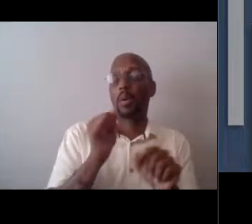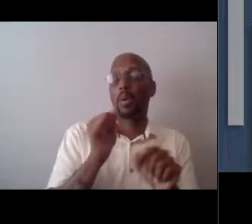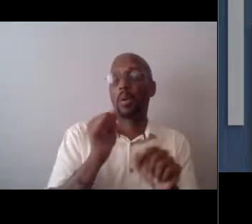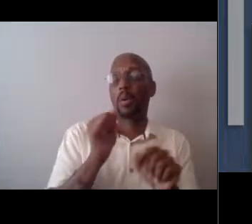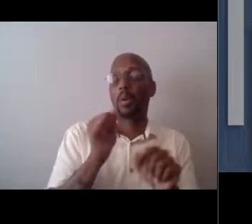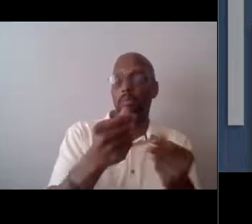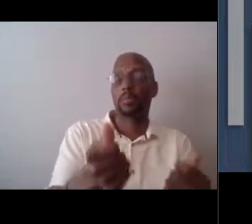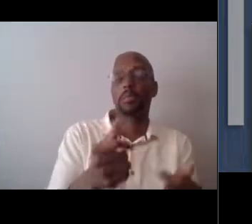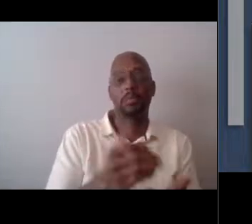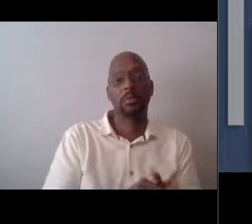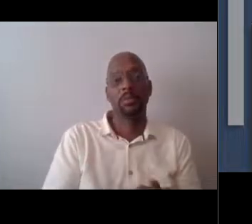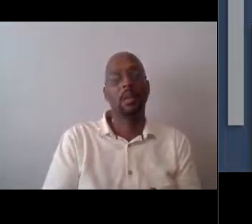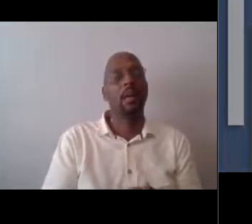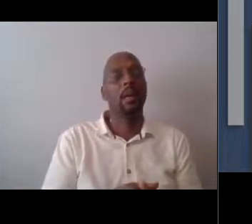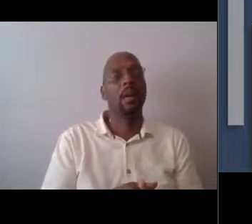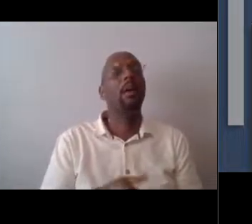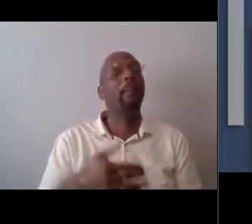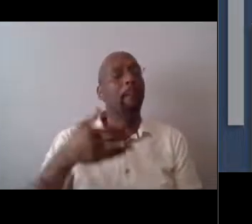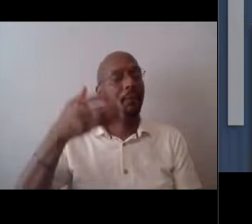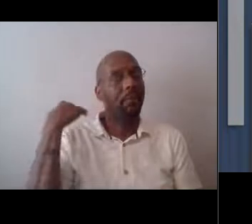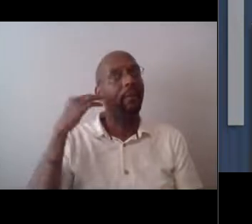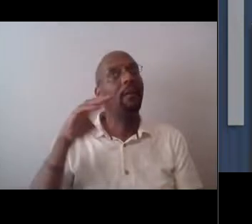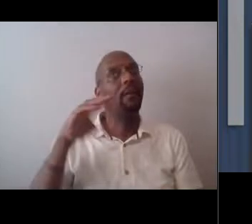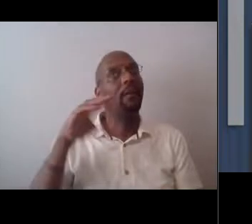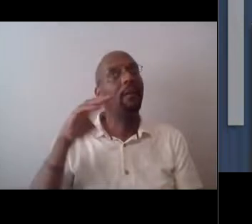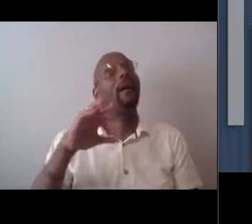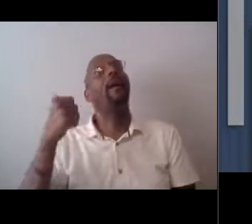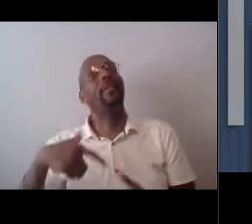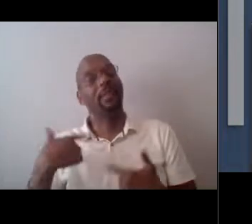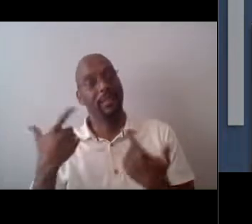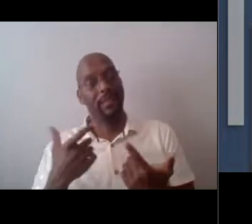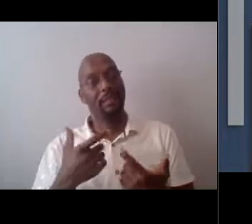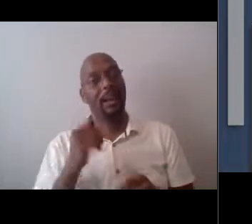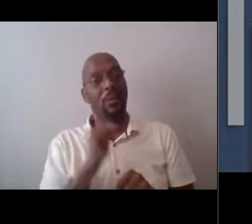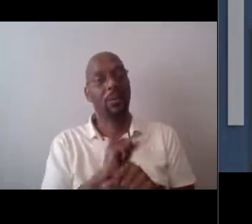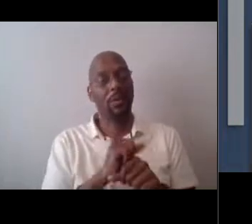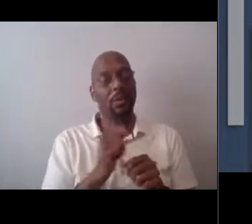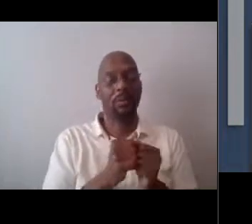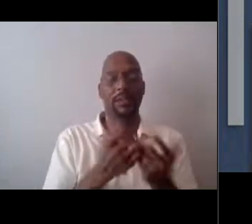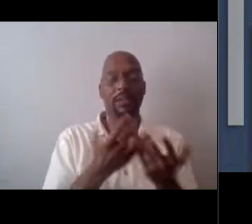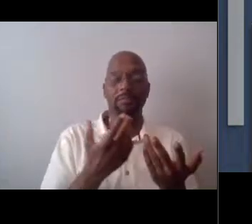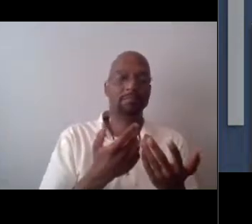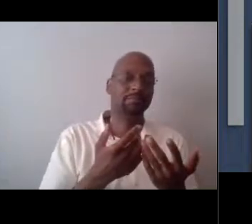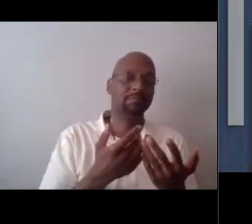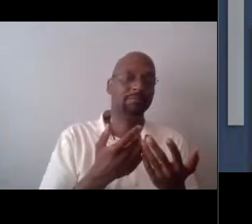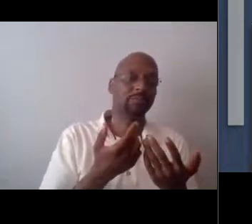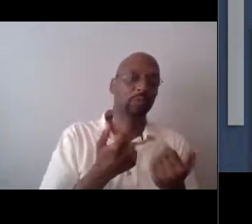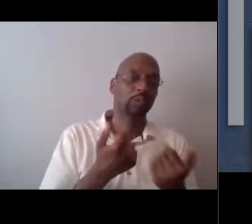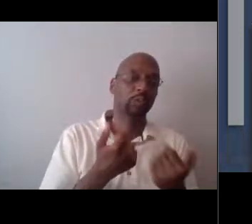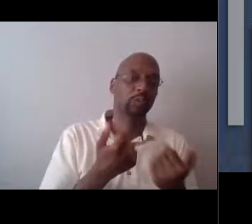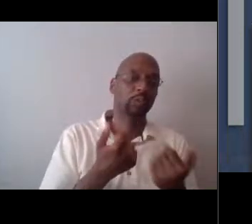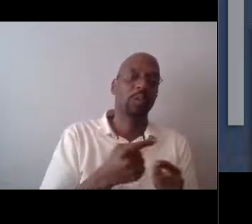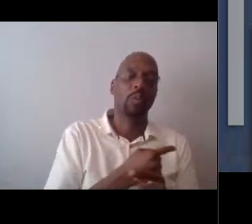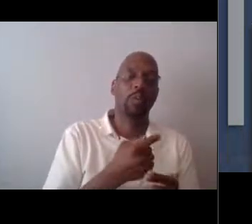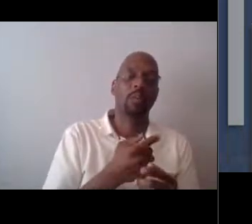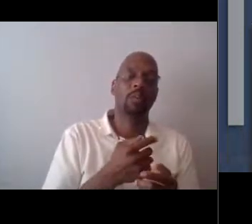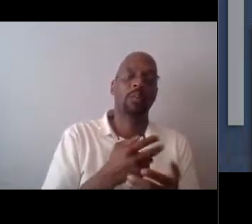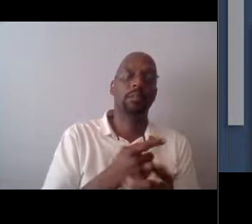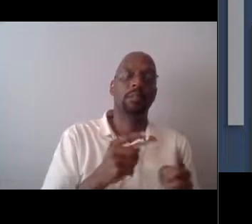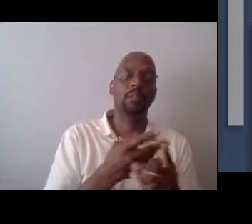a previous life, I spent many years working on the development of CalEnviroScreen. And we knew going in that it had